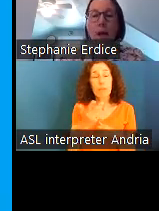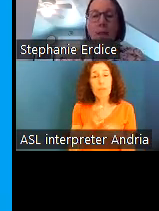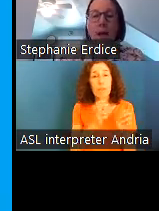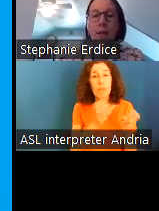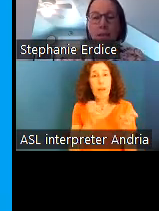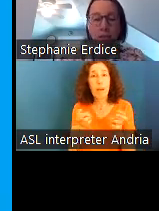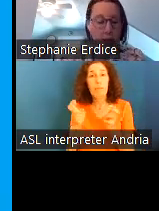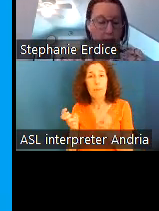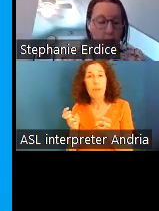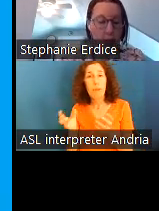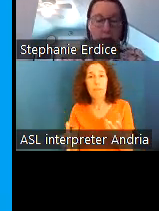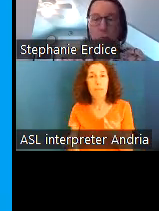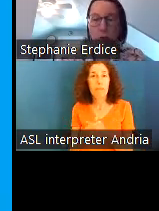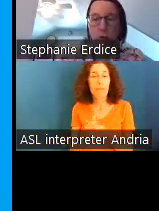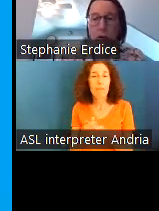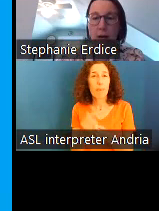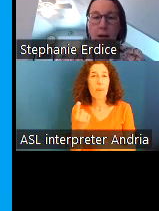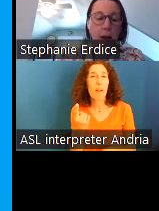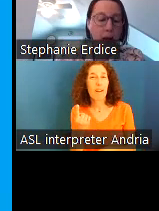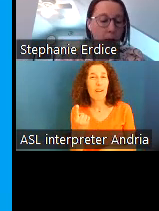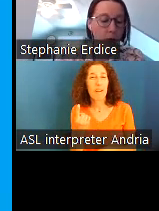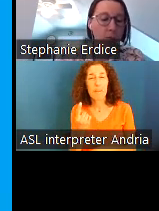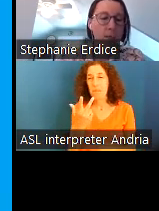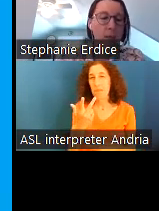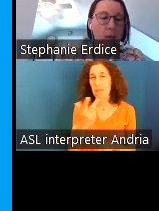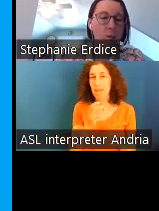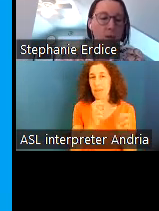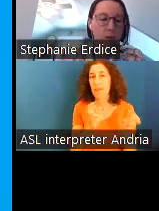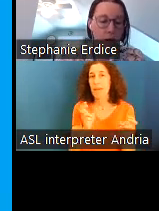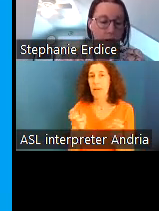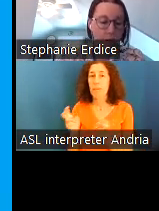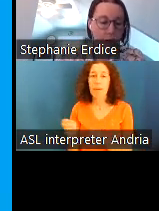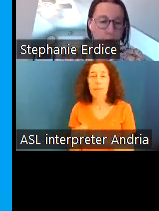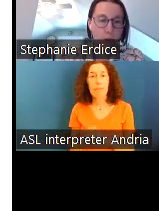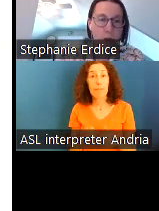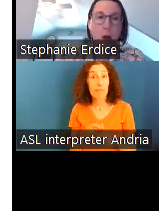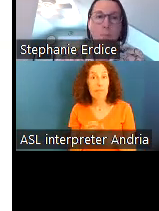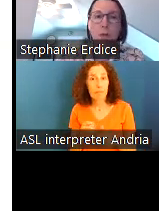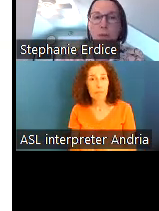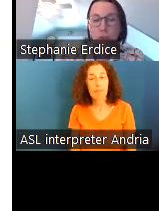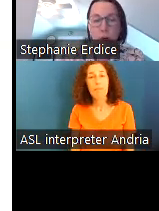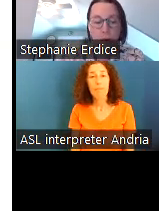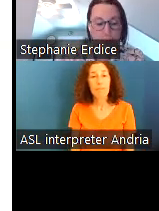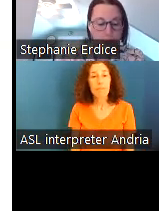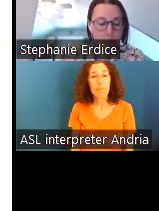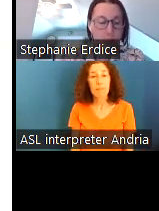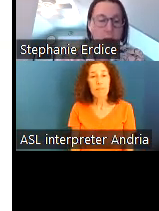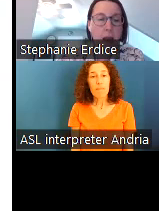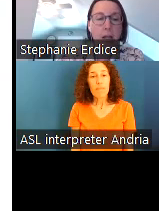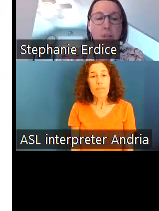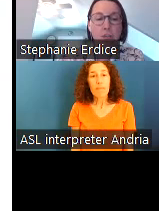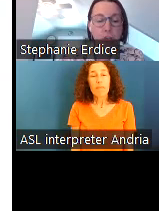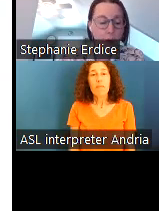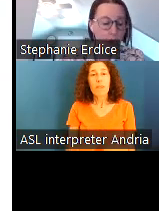trainings that Alyssa and I have put into one training. And we're going to begin with talking about professional